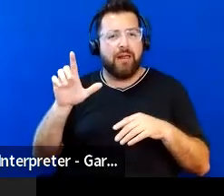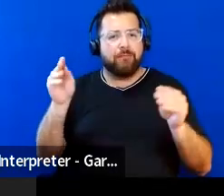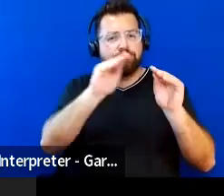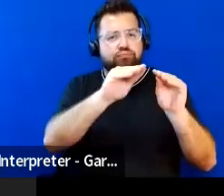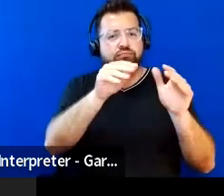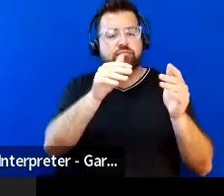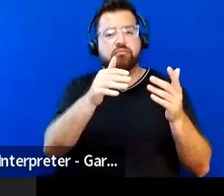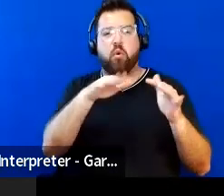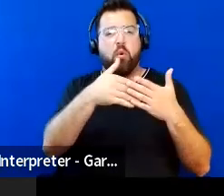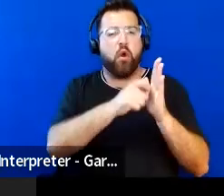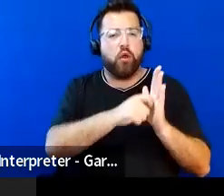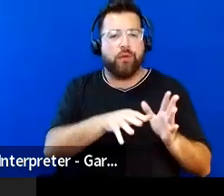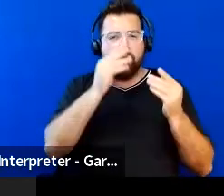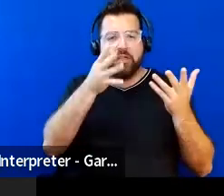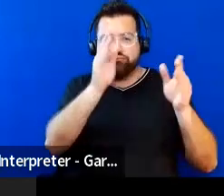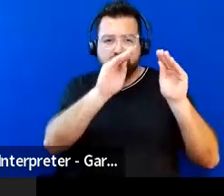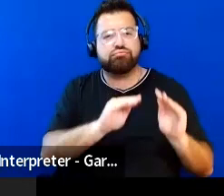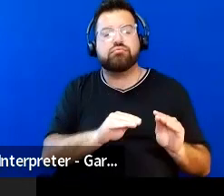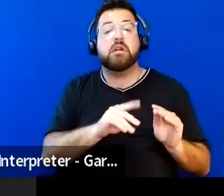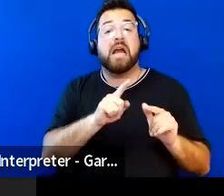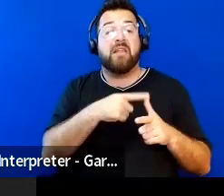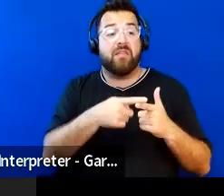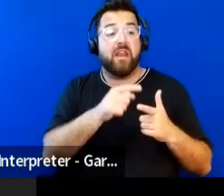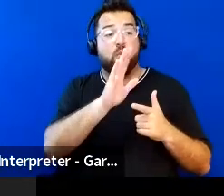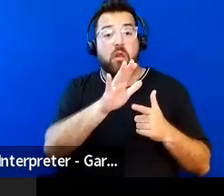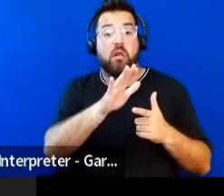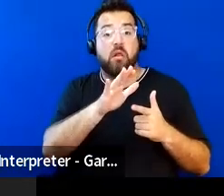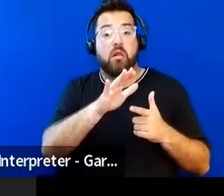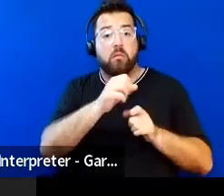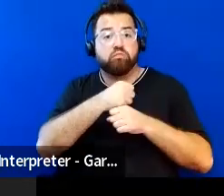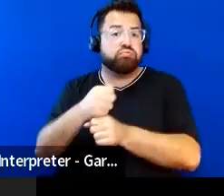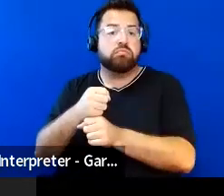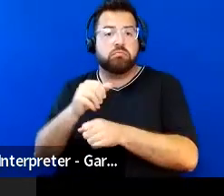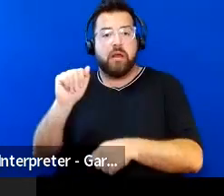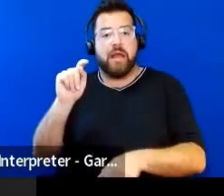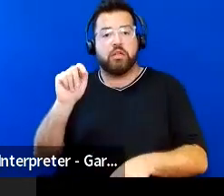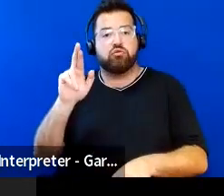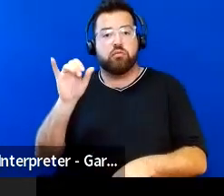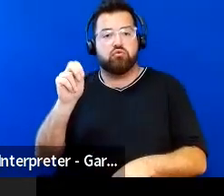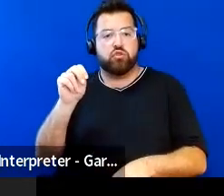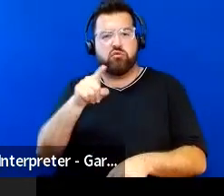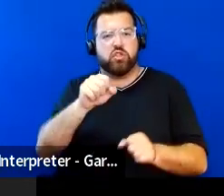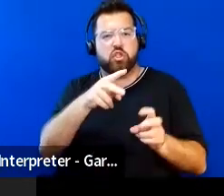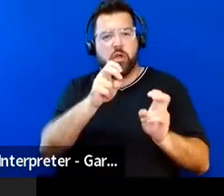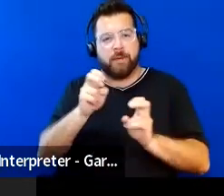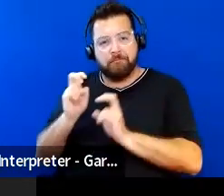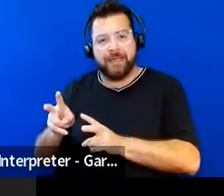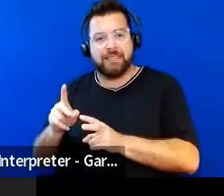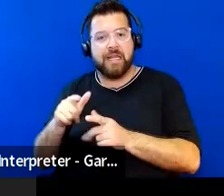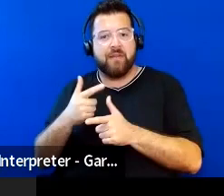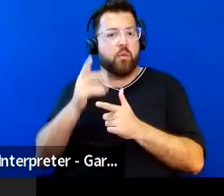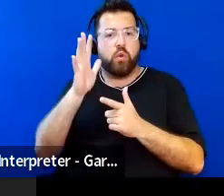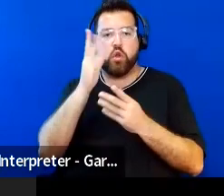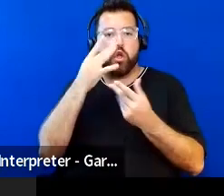and then what comes out, it generates the attribution. You can just copy and paste it, and it'll come out looking